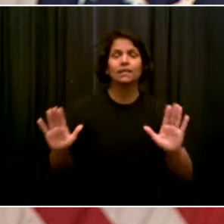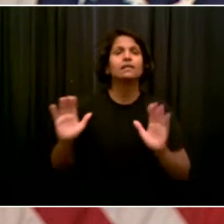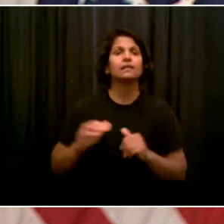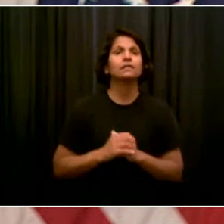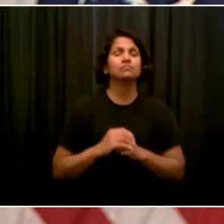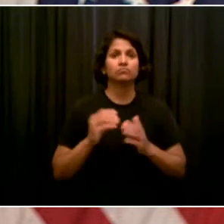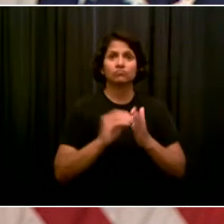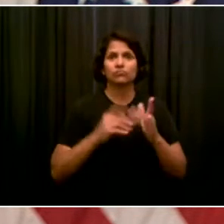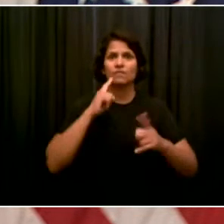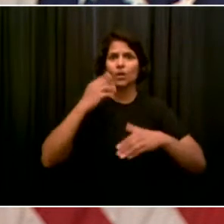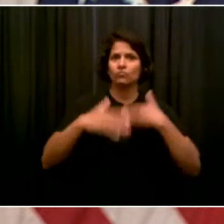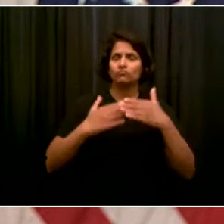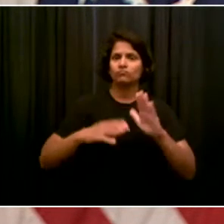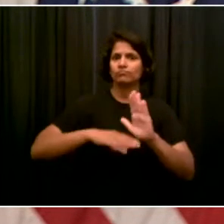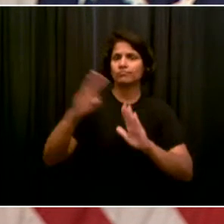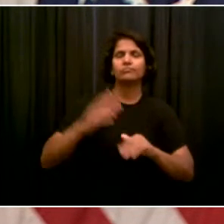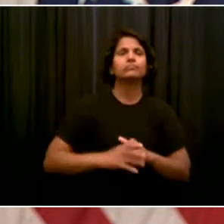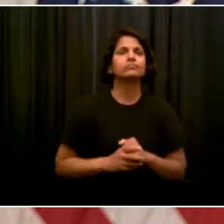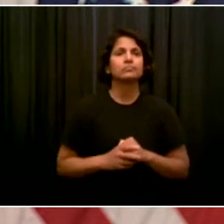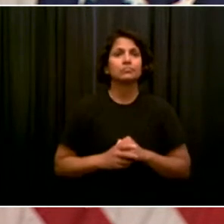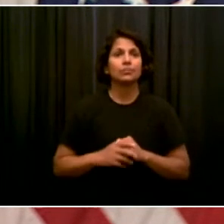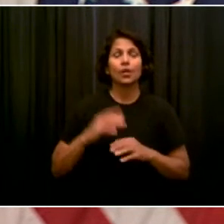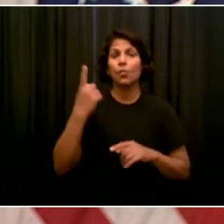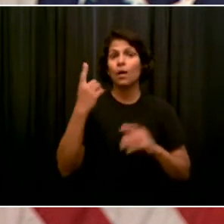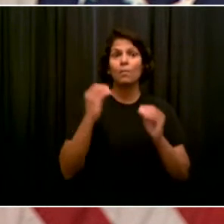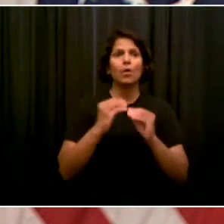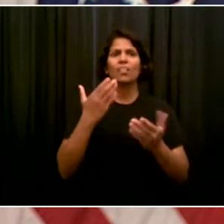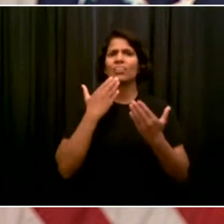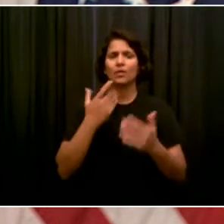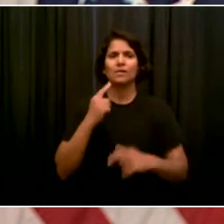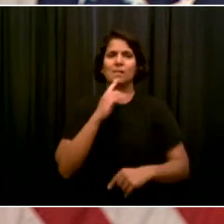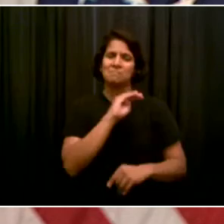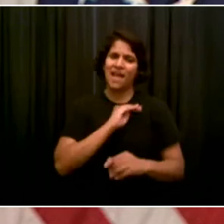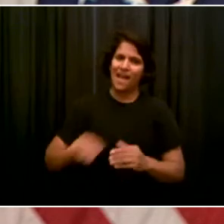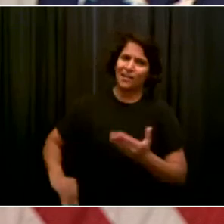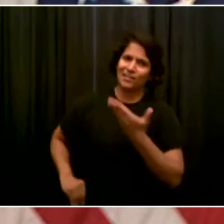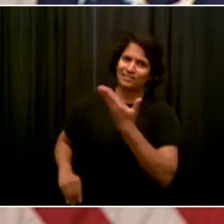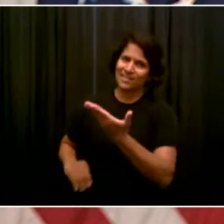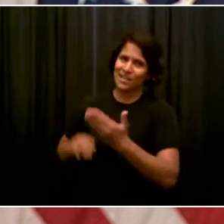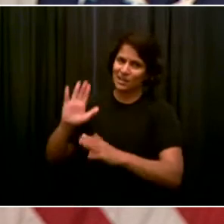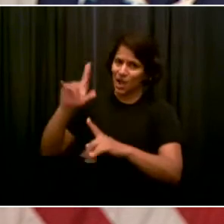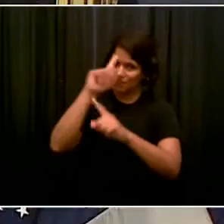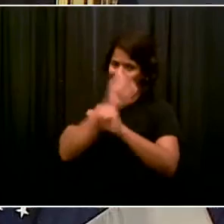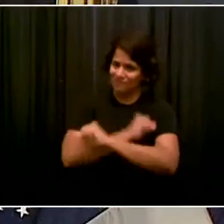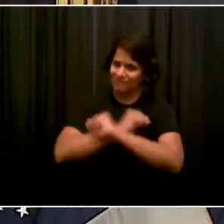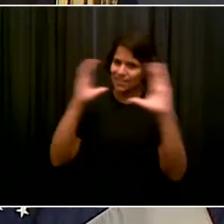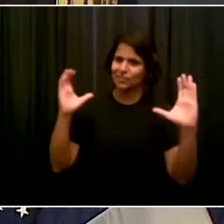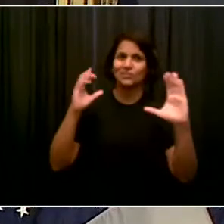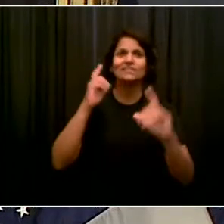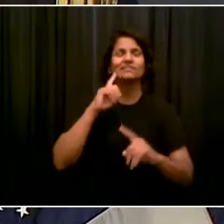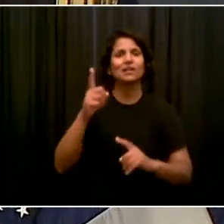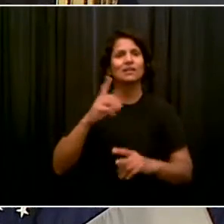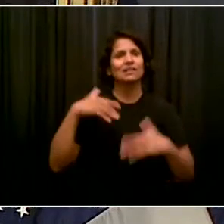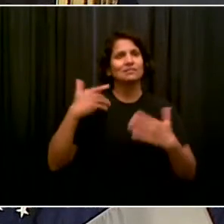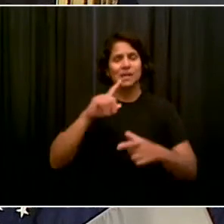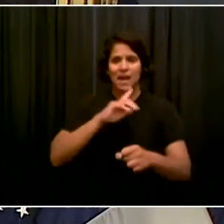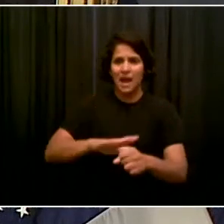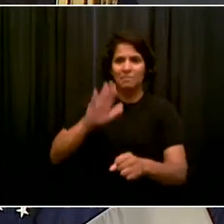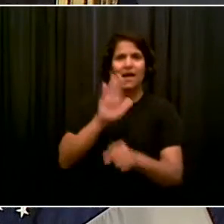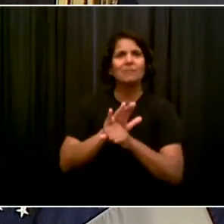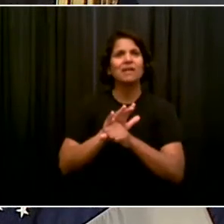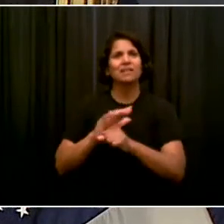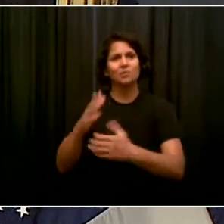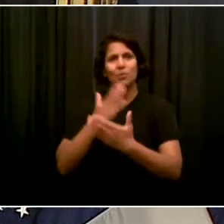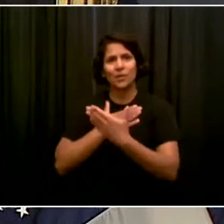finally, Mr. Mayor, none of this would have been possible without your vision, your commitment, your willingness